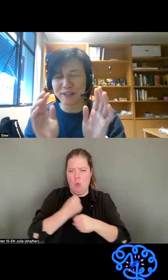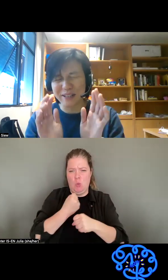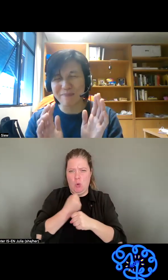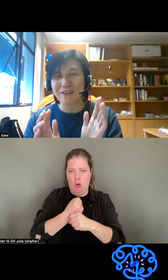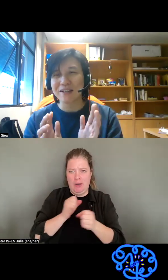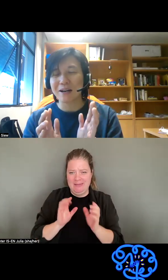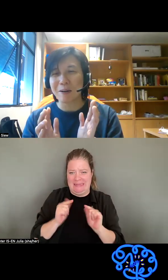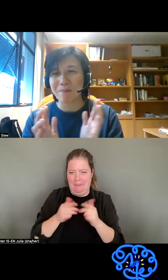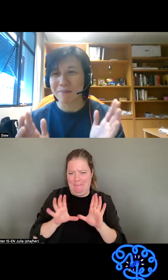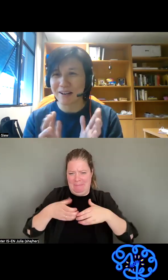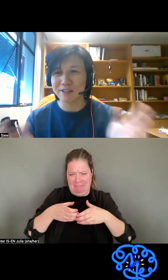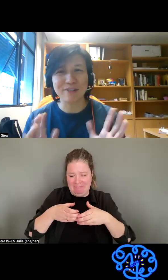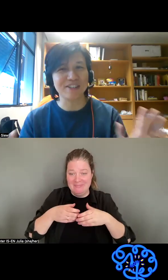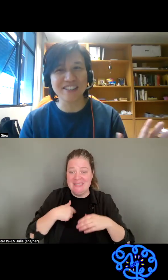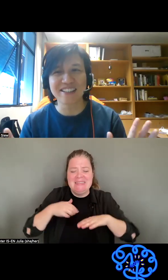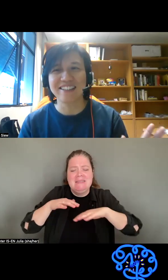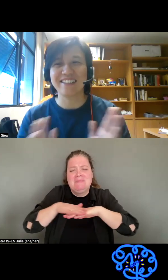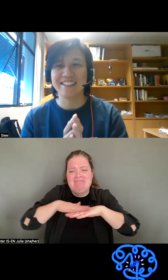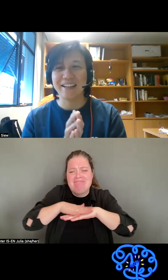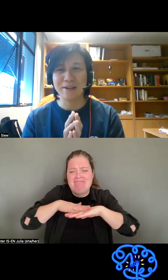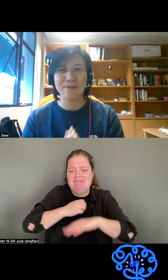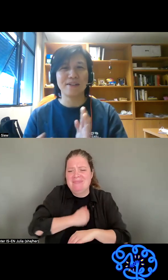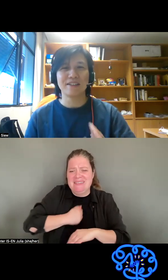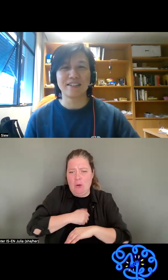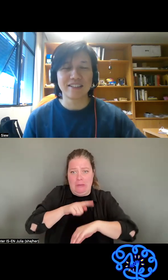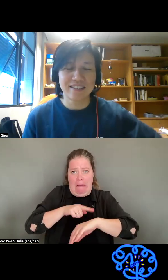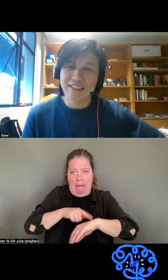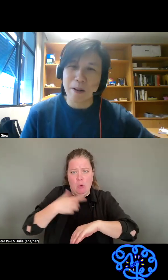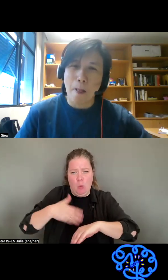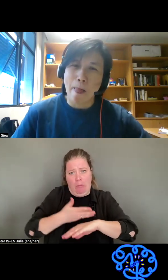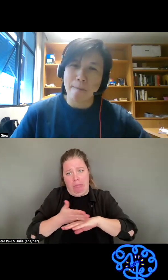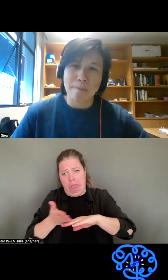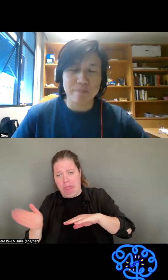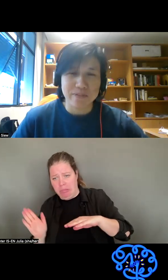went over time, but I will take questions. Yes, thank you.